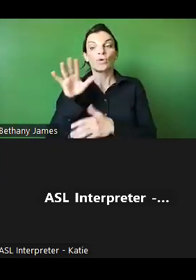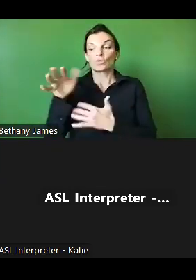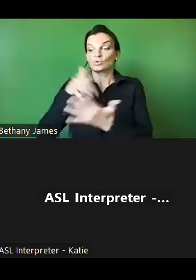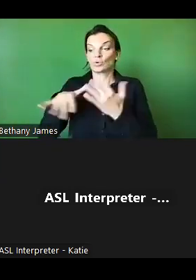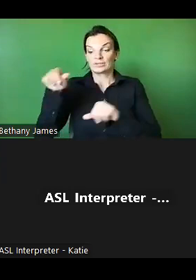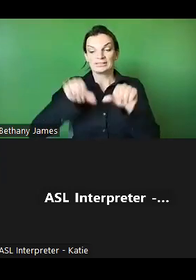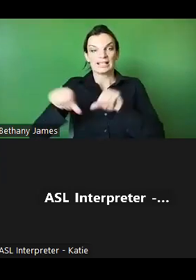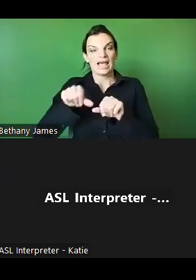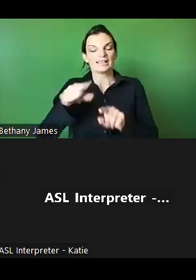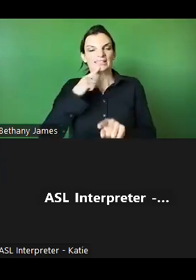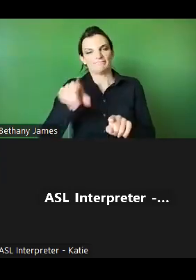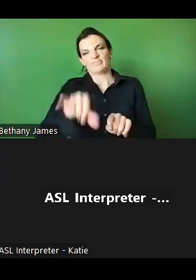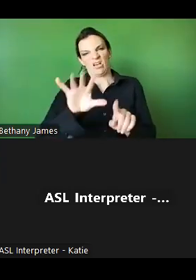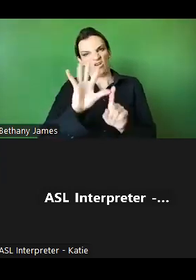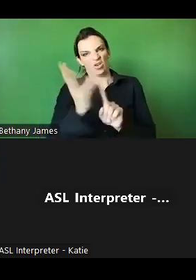phenomenon,